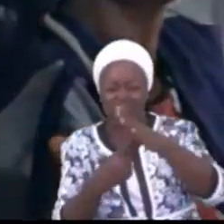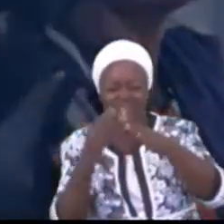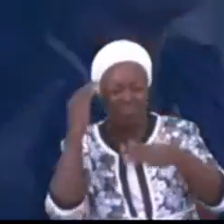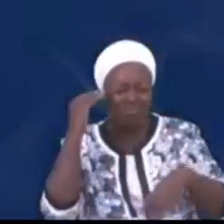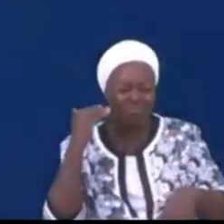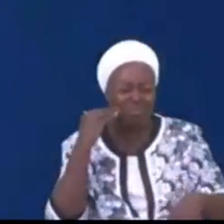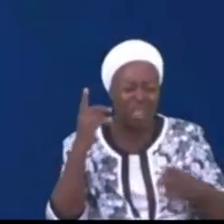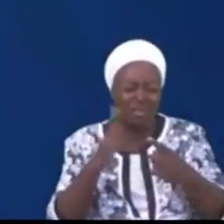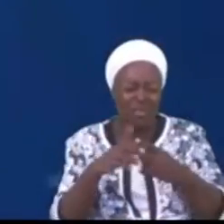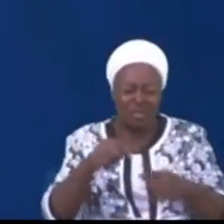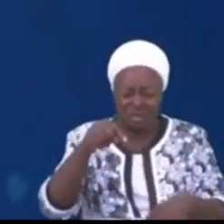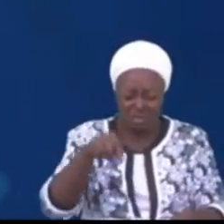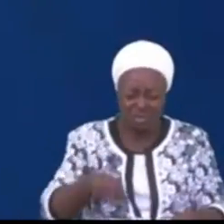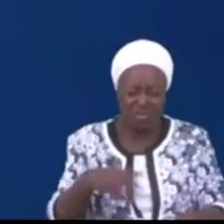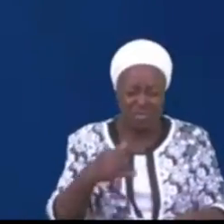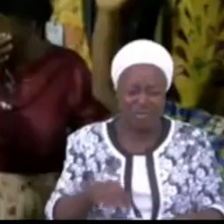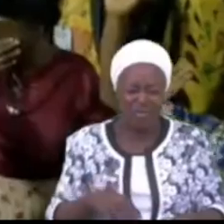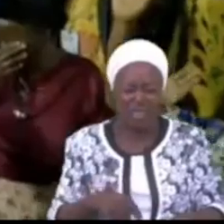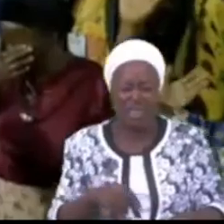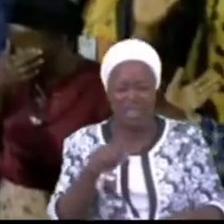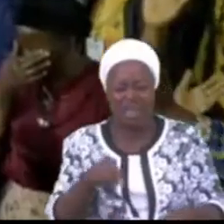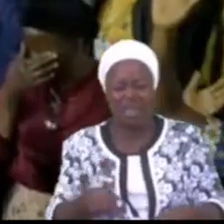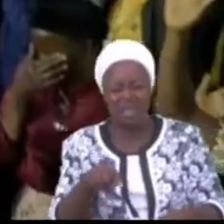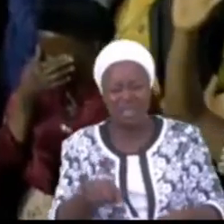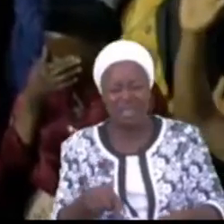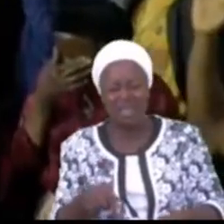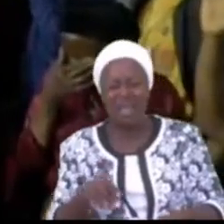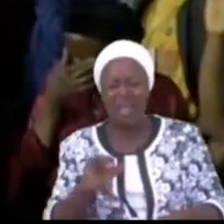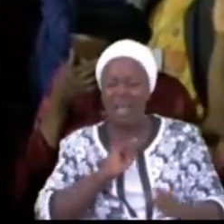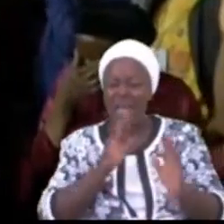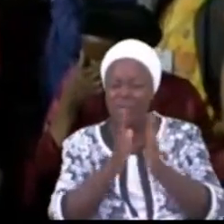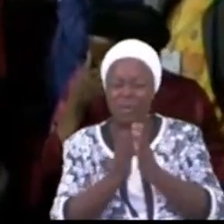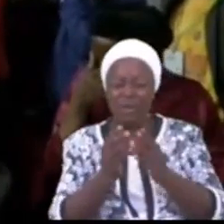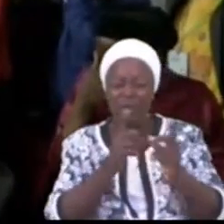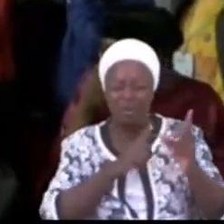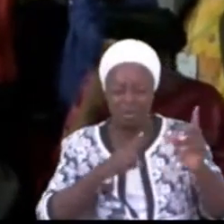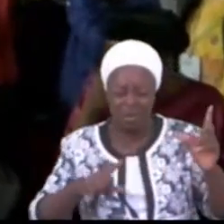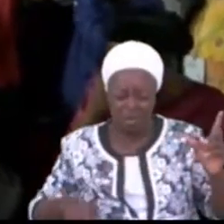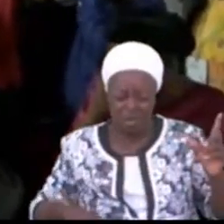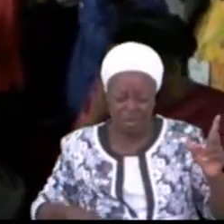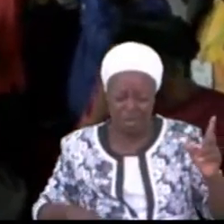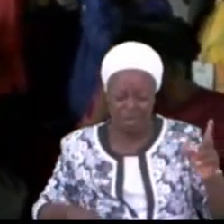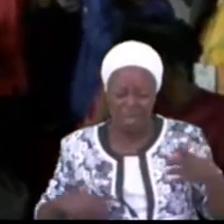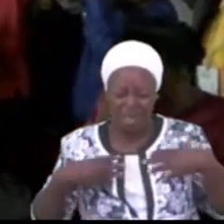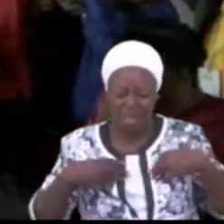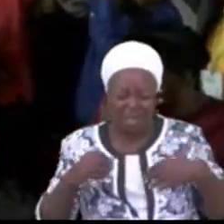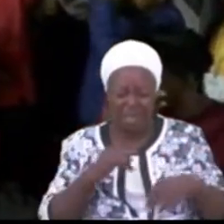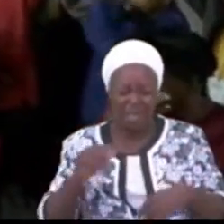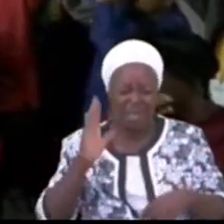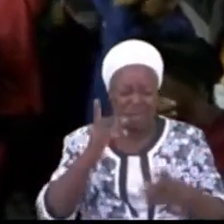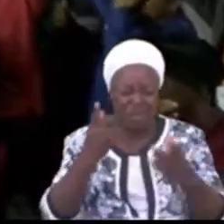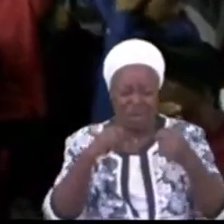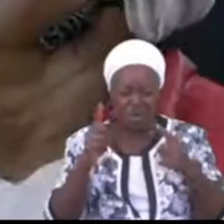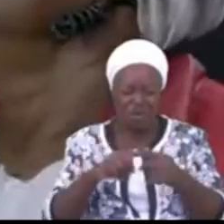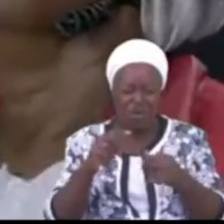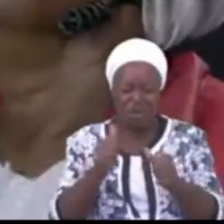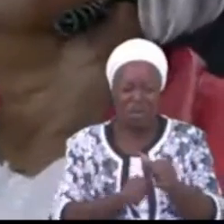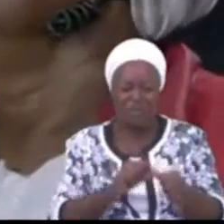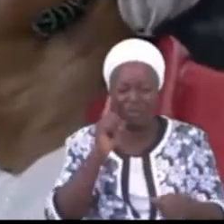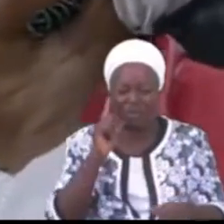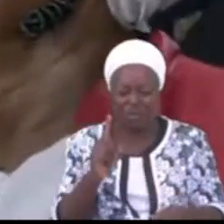the tip of the toe. I pray, Lord, healing will come to